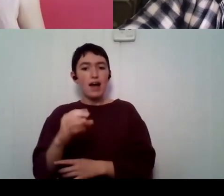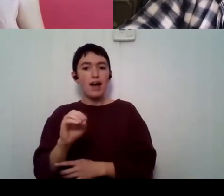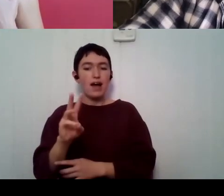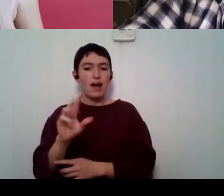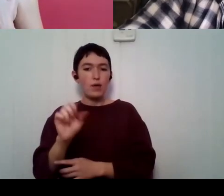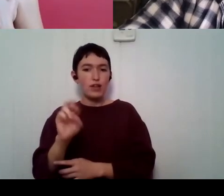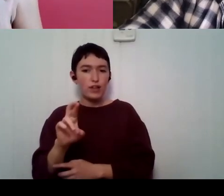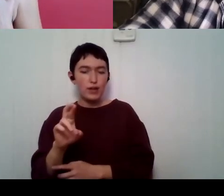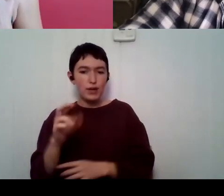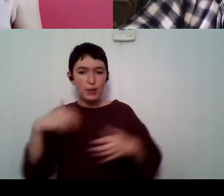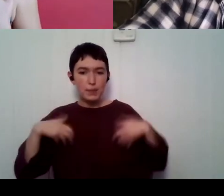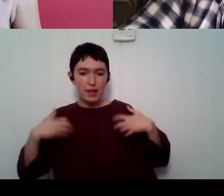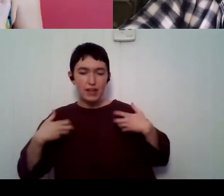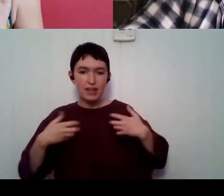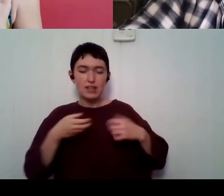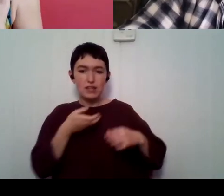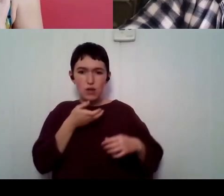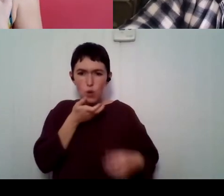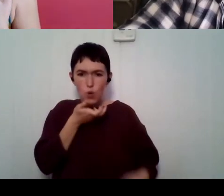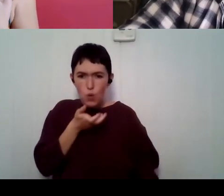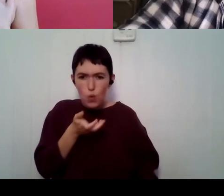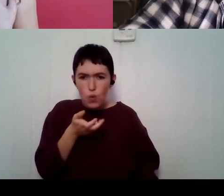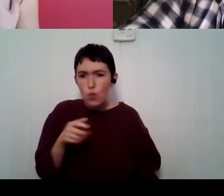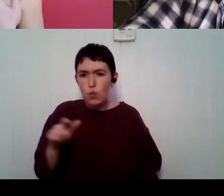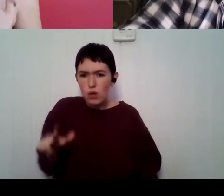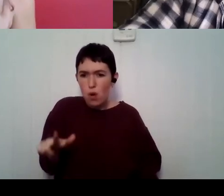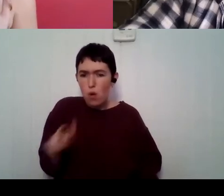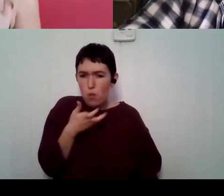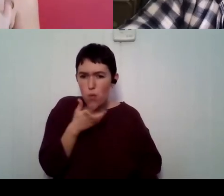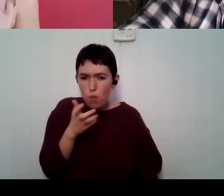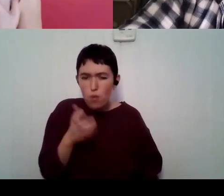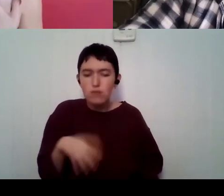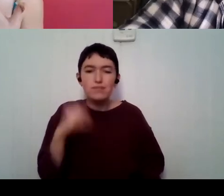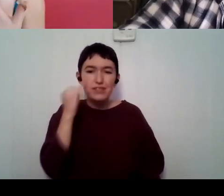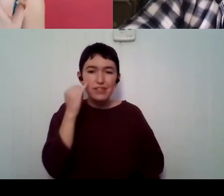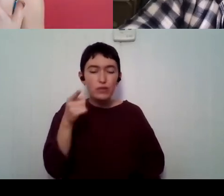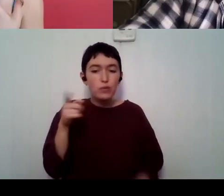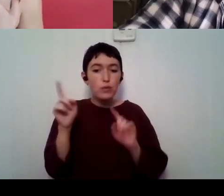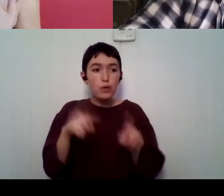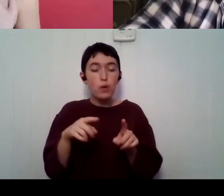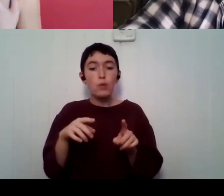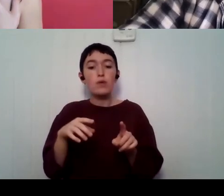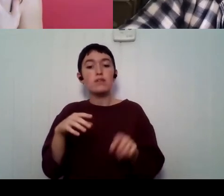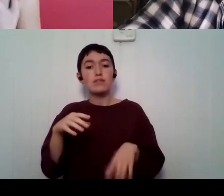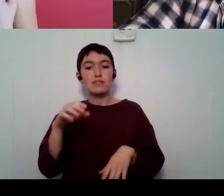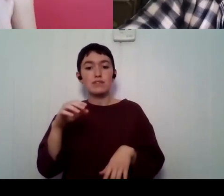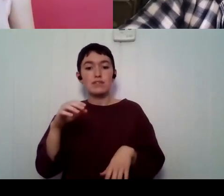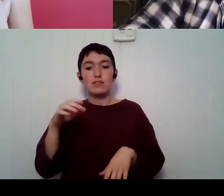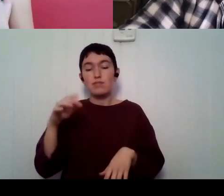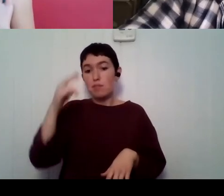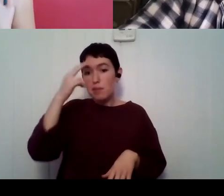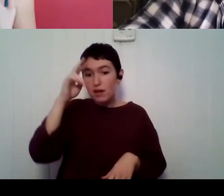it's a very hoarse sound, but if you ever go to, Southern Mexico, Central America, you might hear this in the morning. This is what I've been waking up to, is